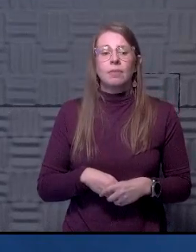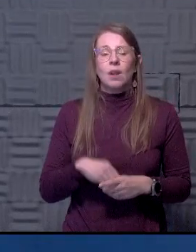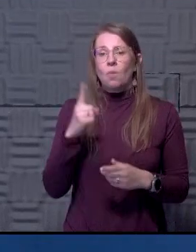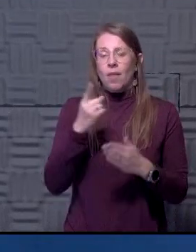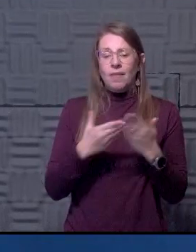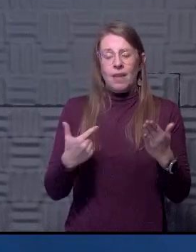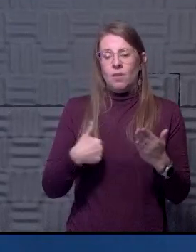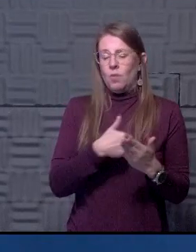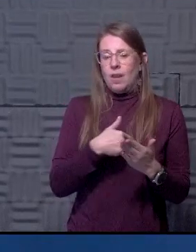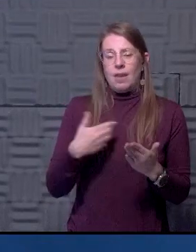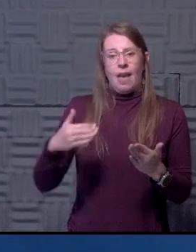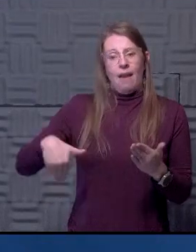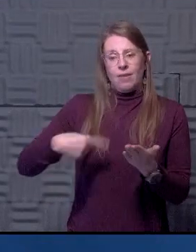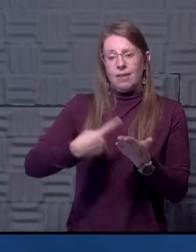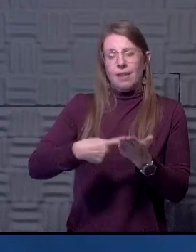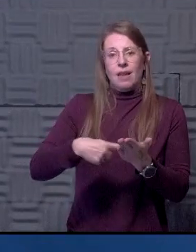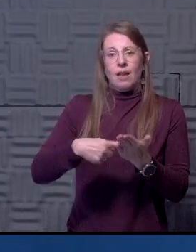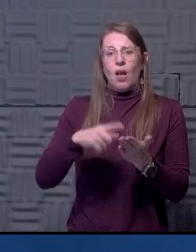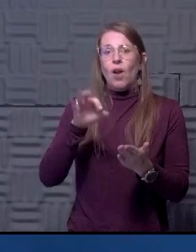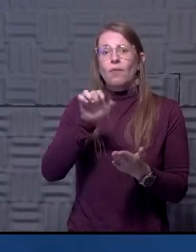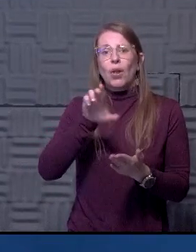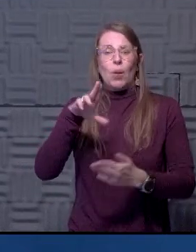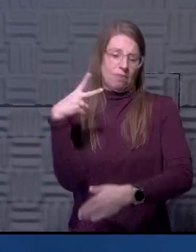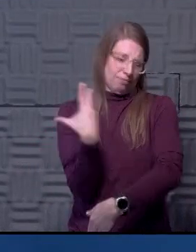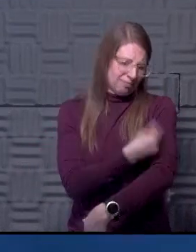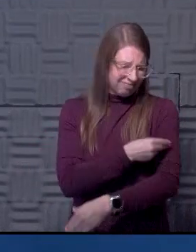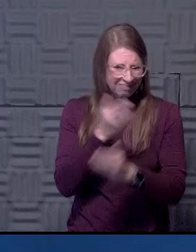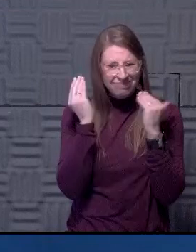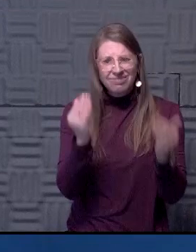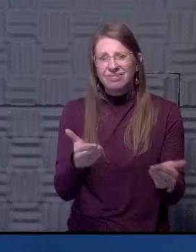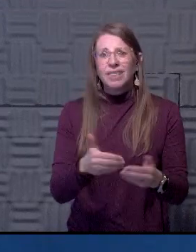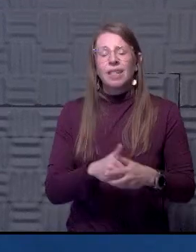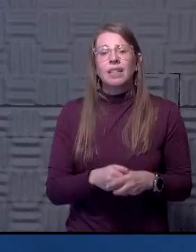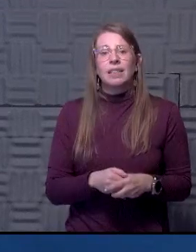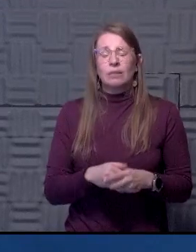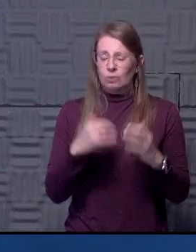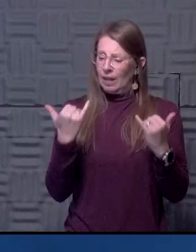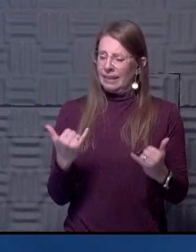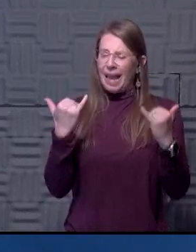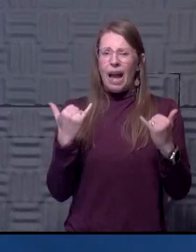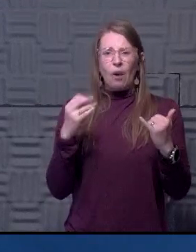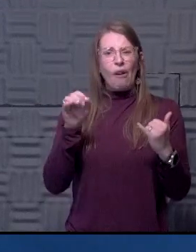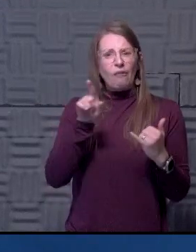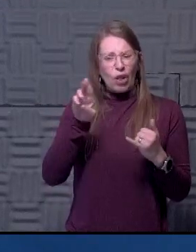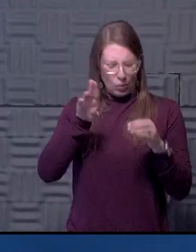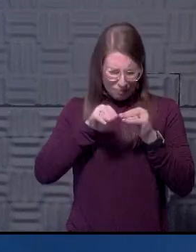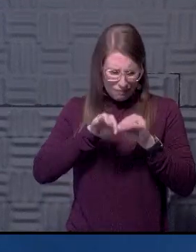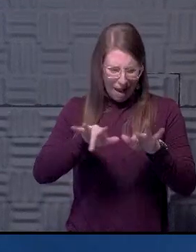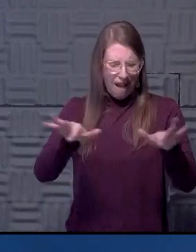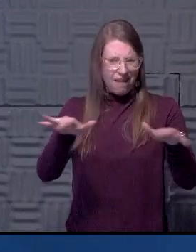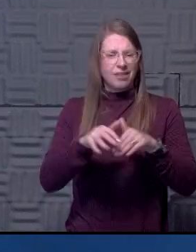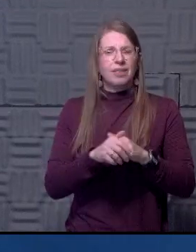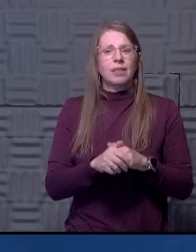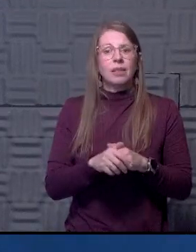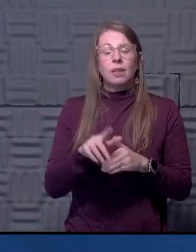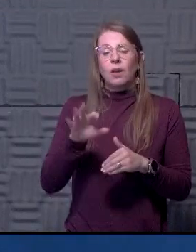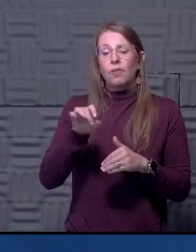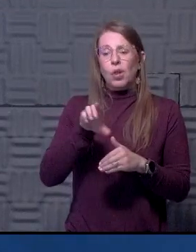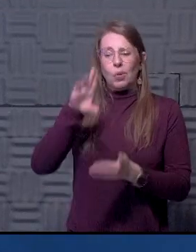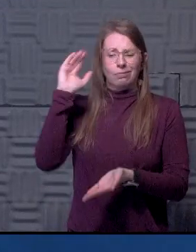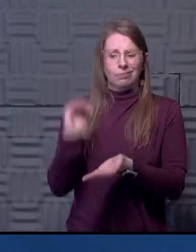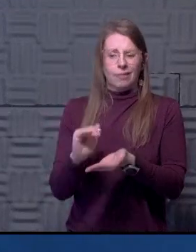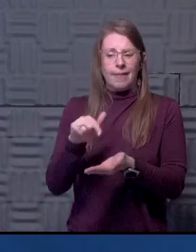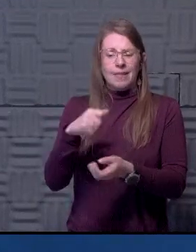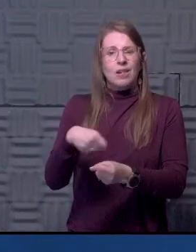is get your influenza shot. This is the season of influenza. It has been low this year, but it